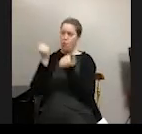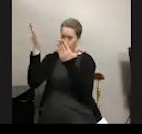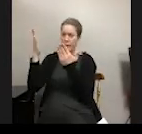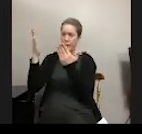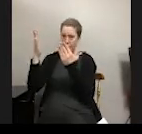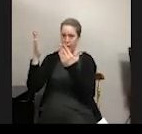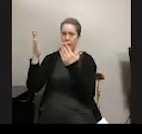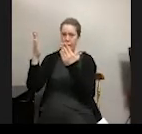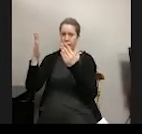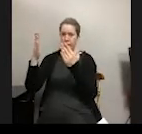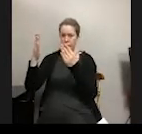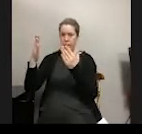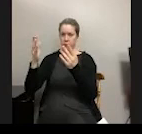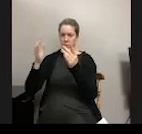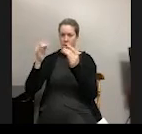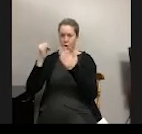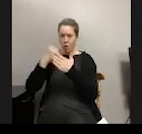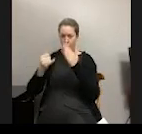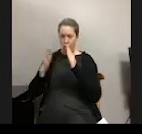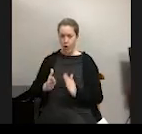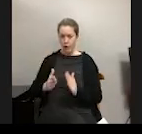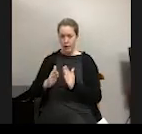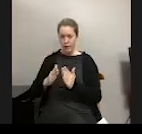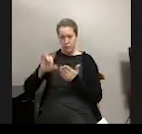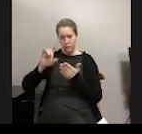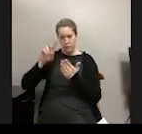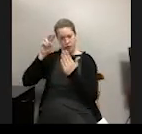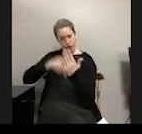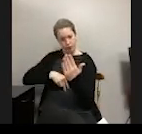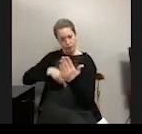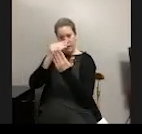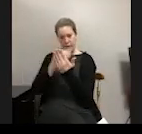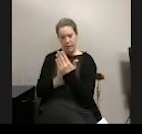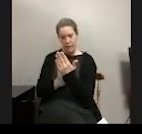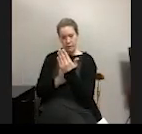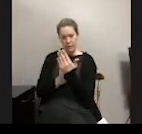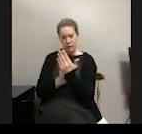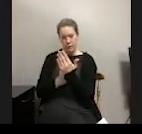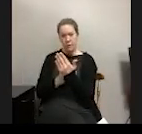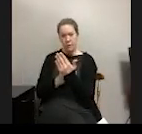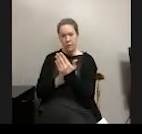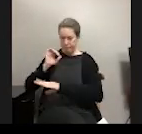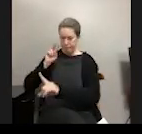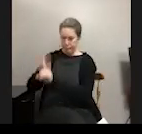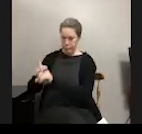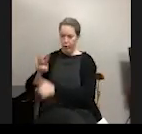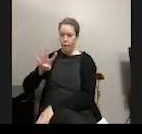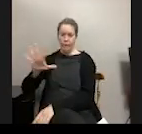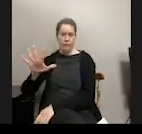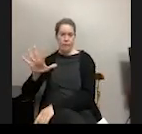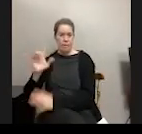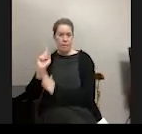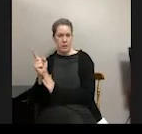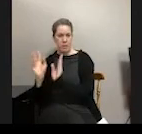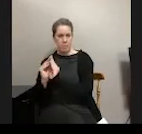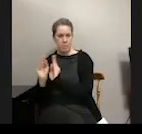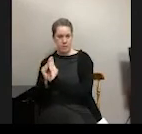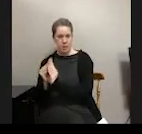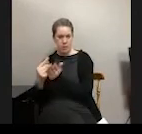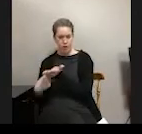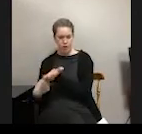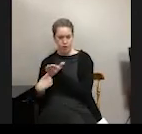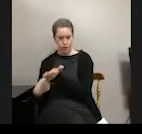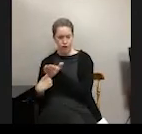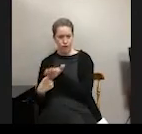have a 45-minute free session with someone that's that can really help guide you. And the Neighborhood Arts Network is also looking to make those so you can